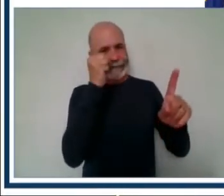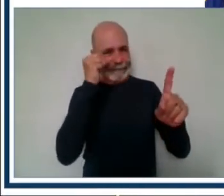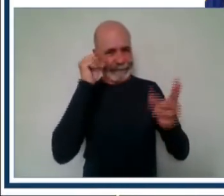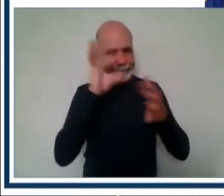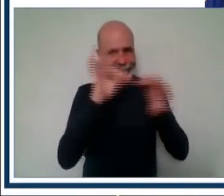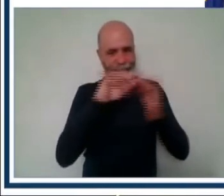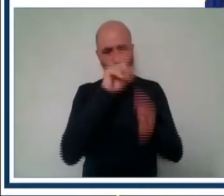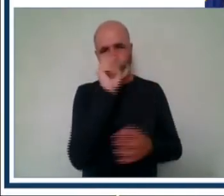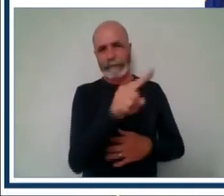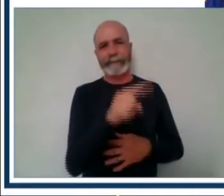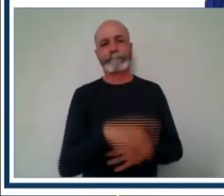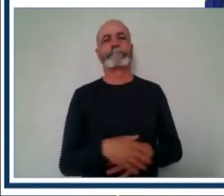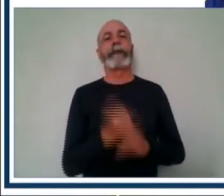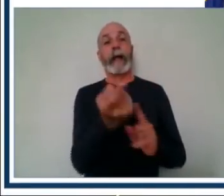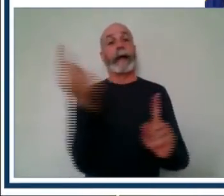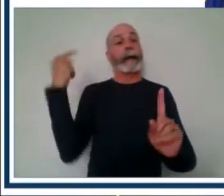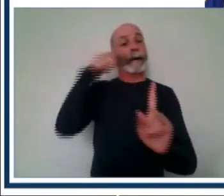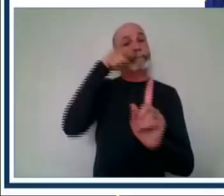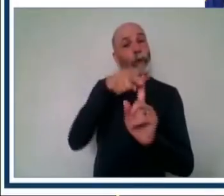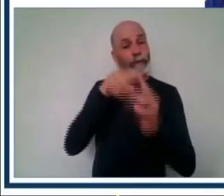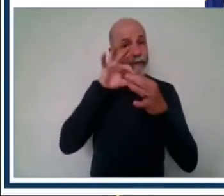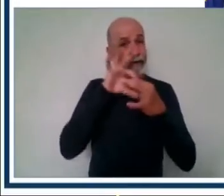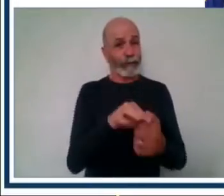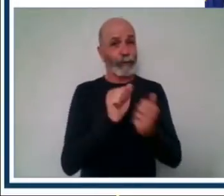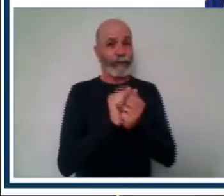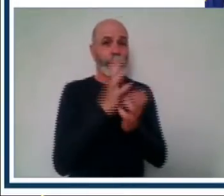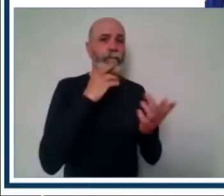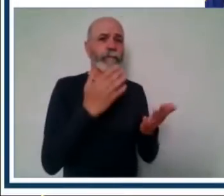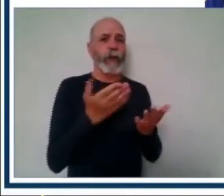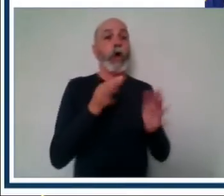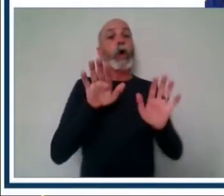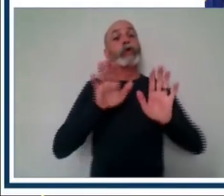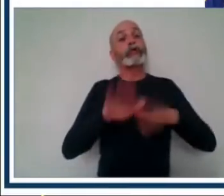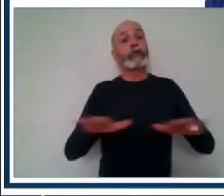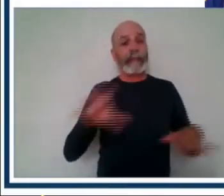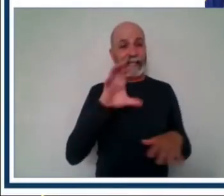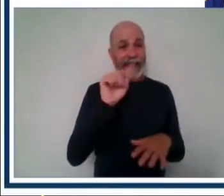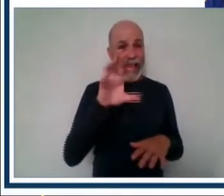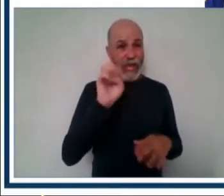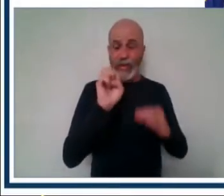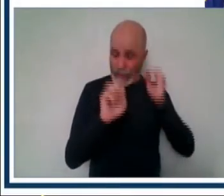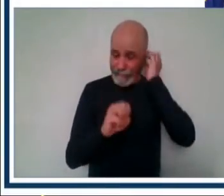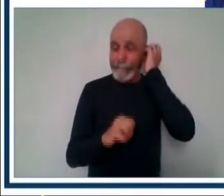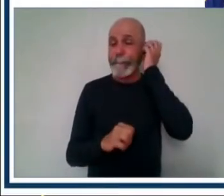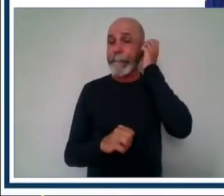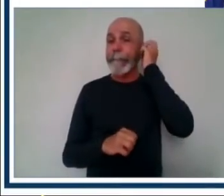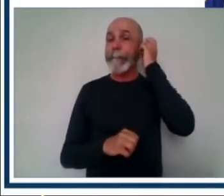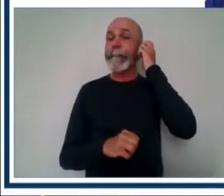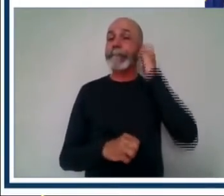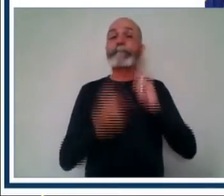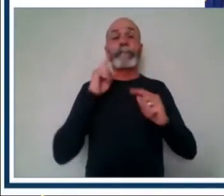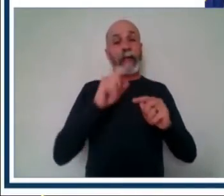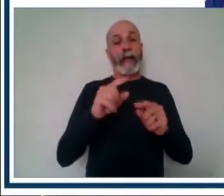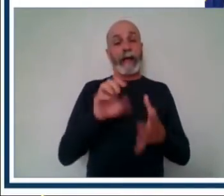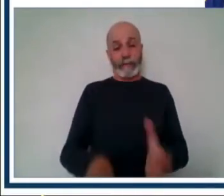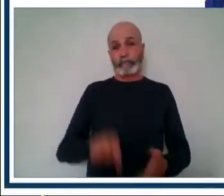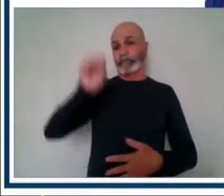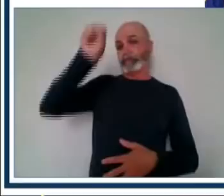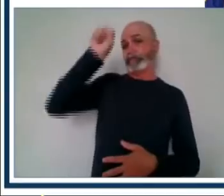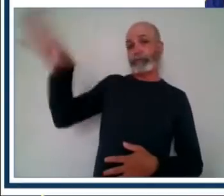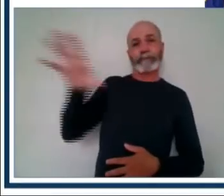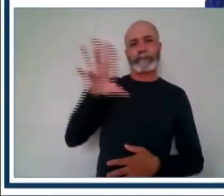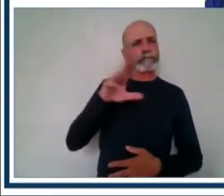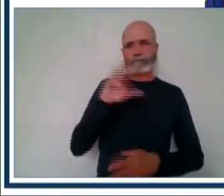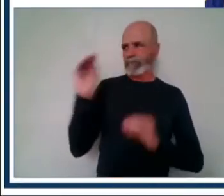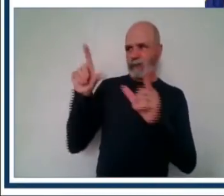she sends her child to an unlicensed daycare, and they've had to close by the health order. She felt that there was